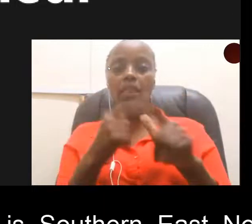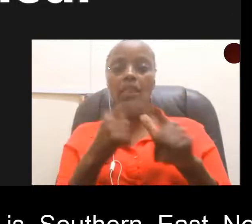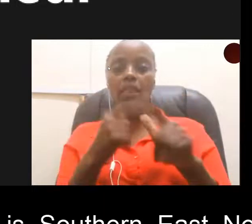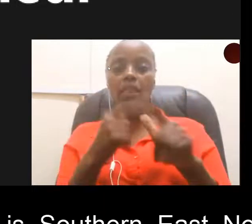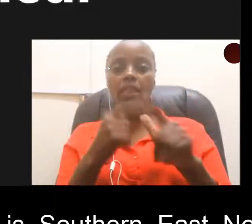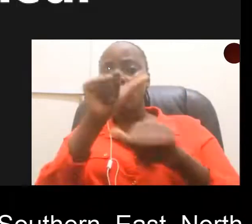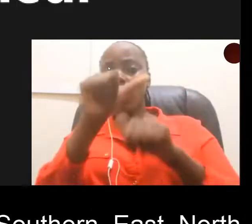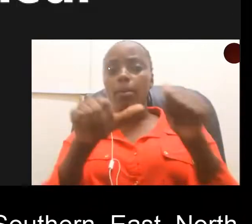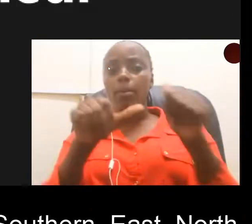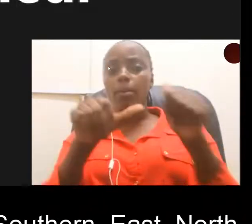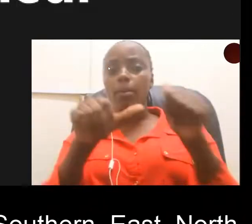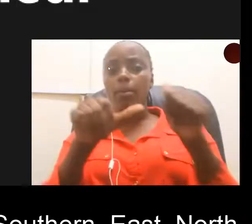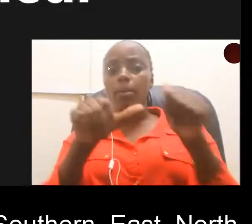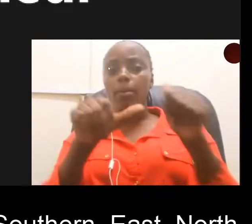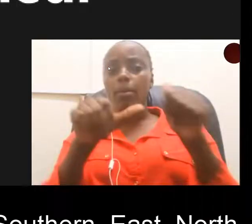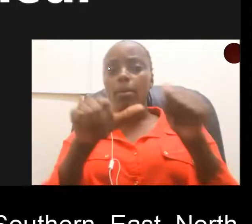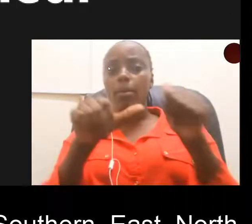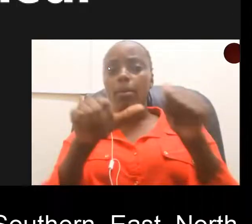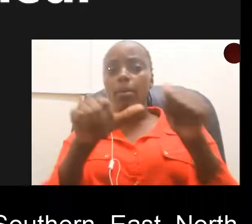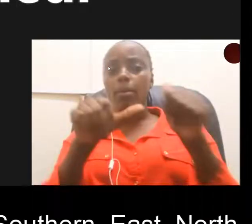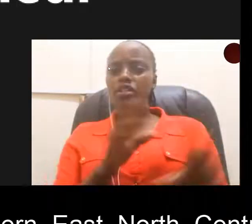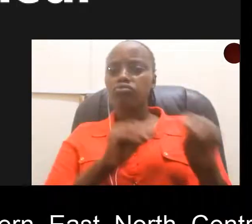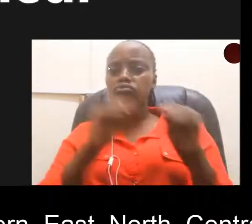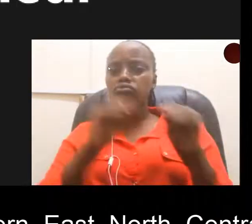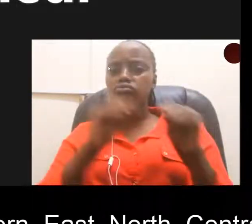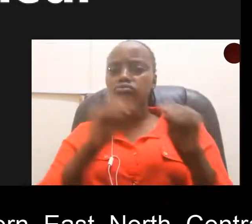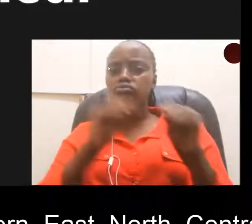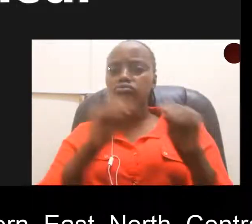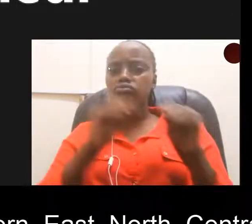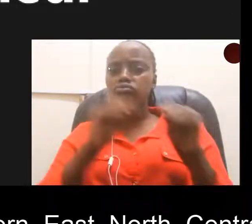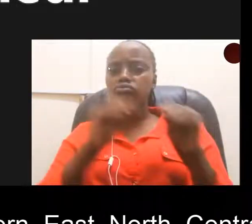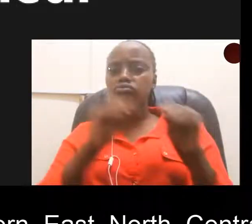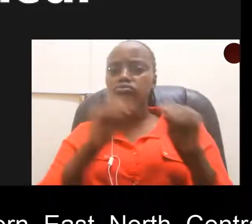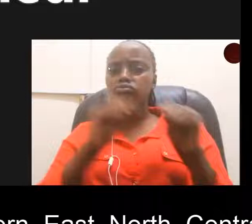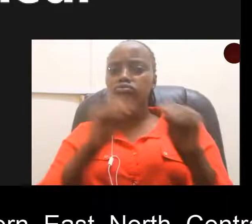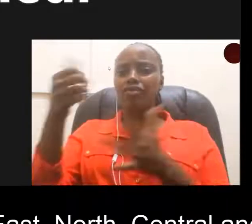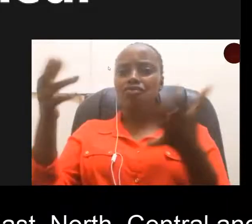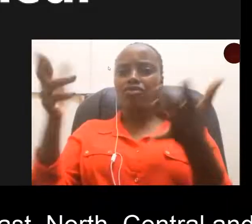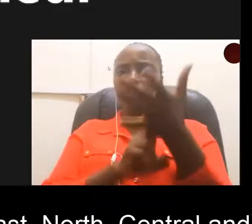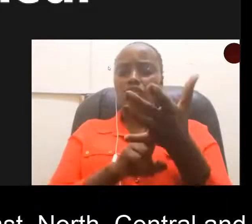having to move. So we stalled the registration, needing to be sure of